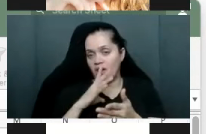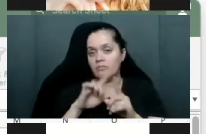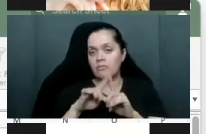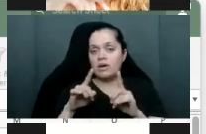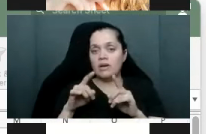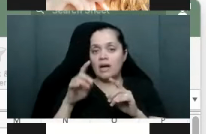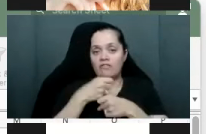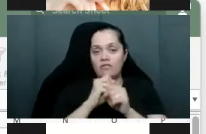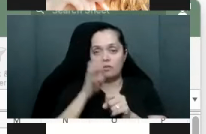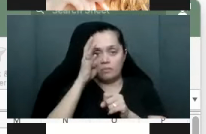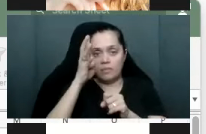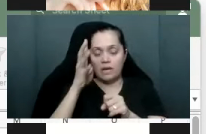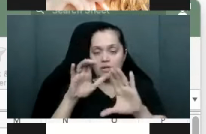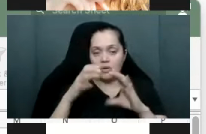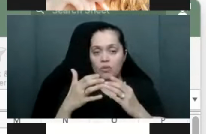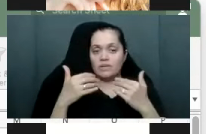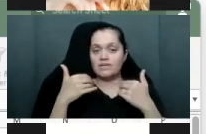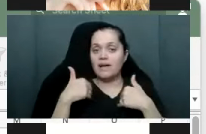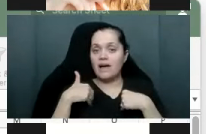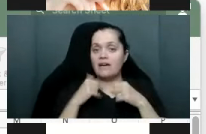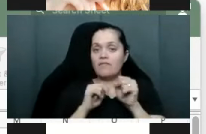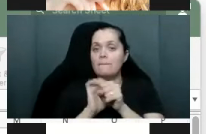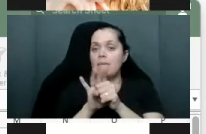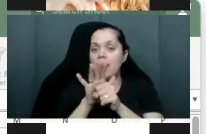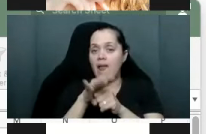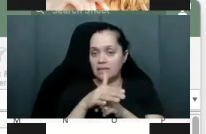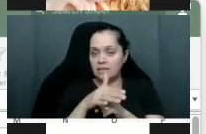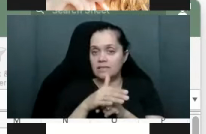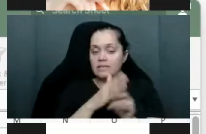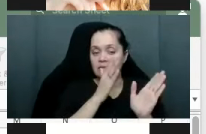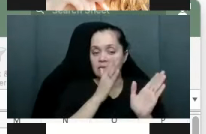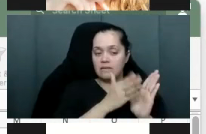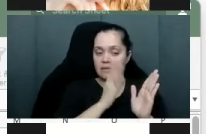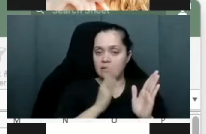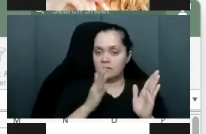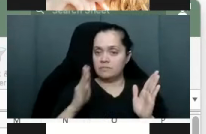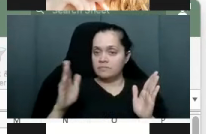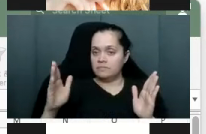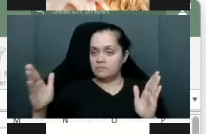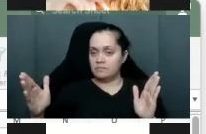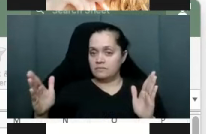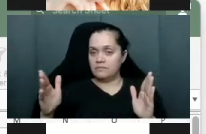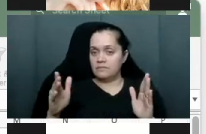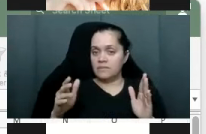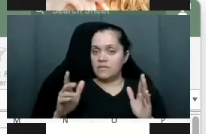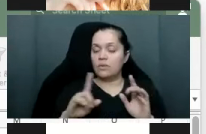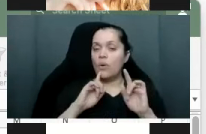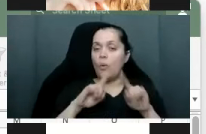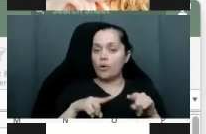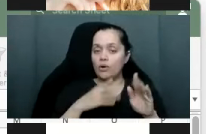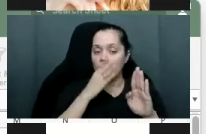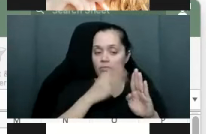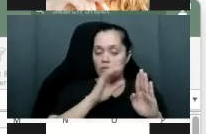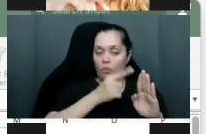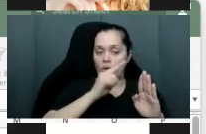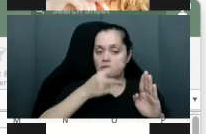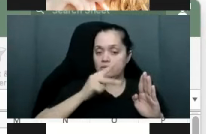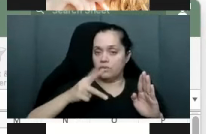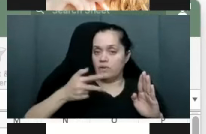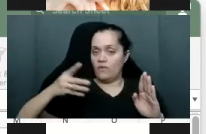created the course to have a sequence, to have a broad range of things that combine